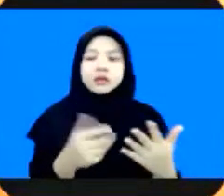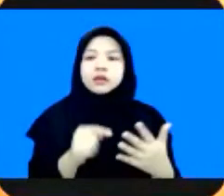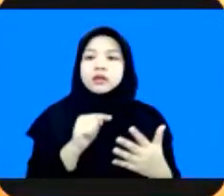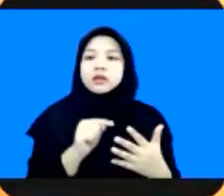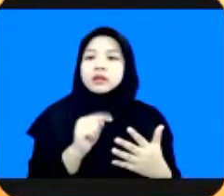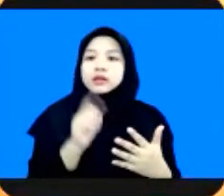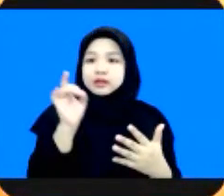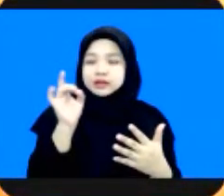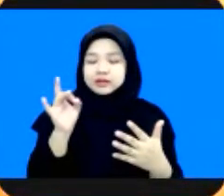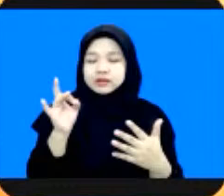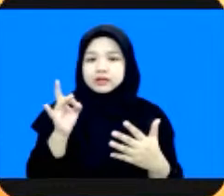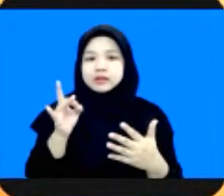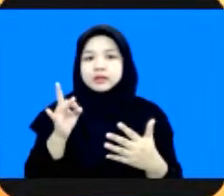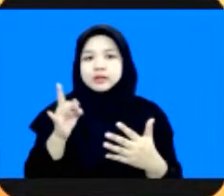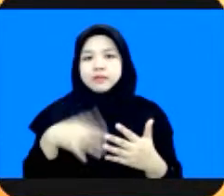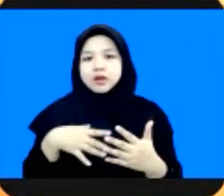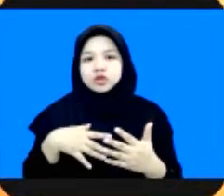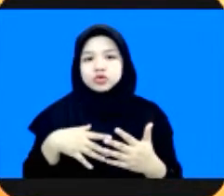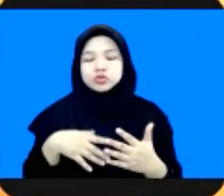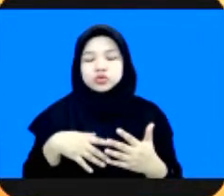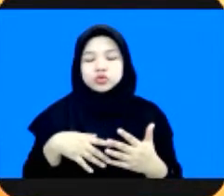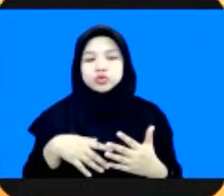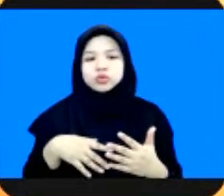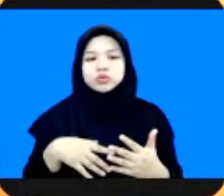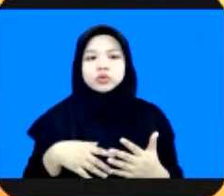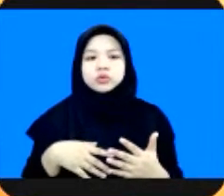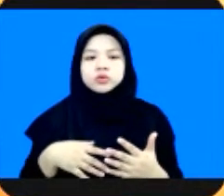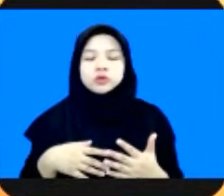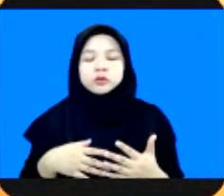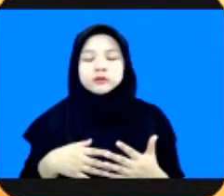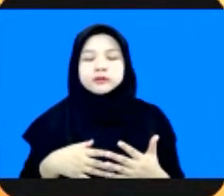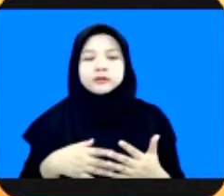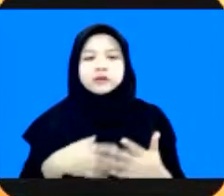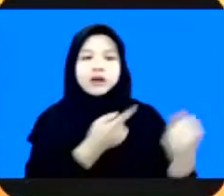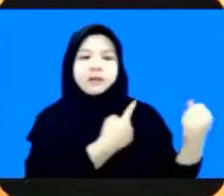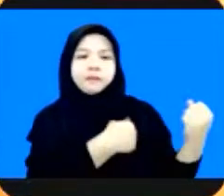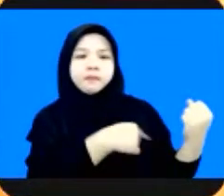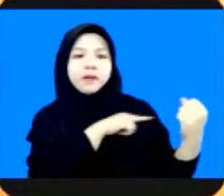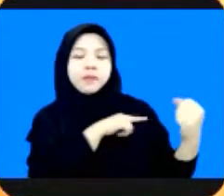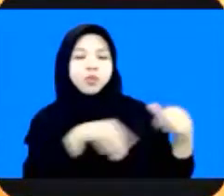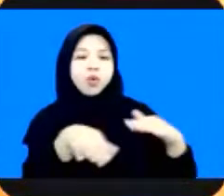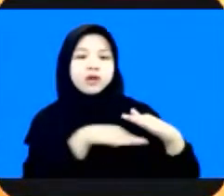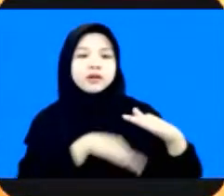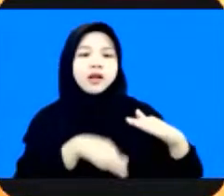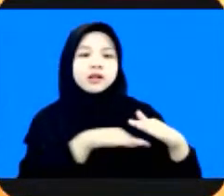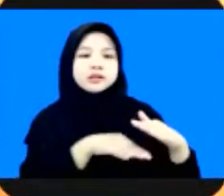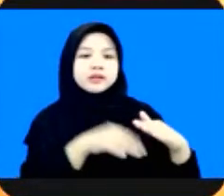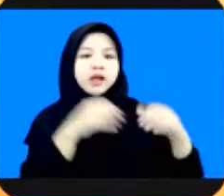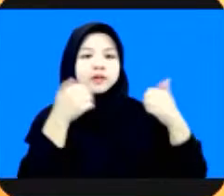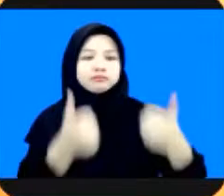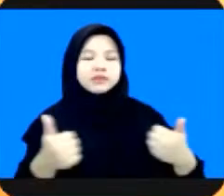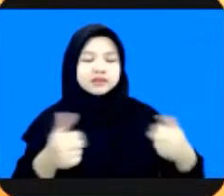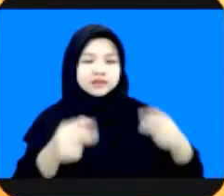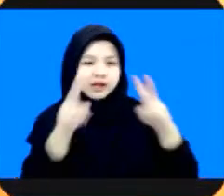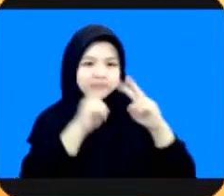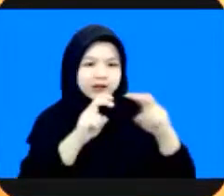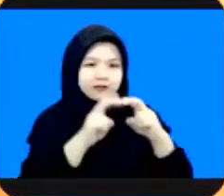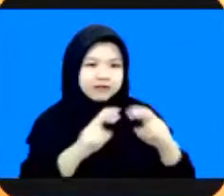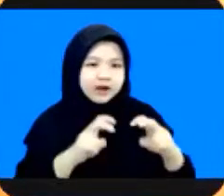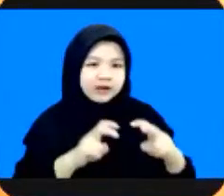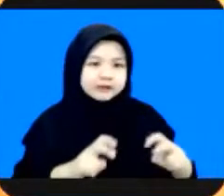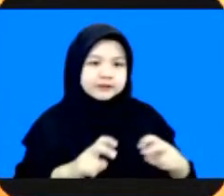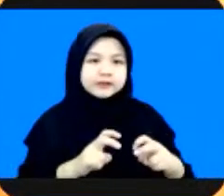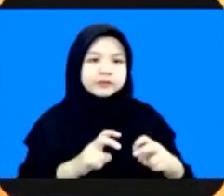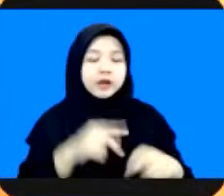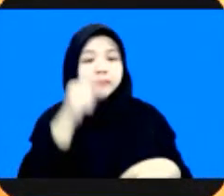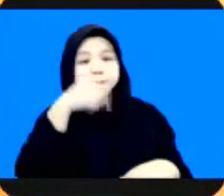very basic skill to be able to identify which one is hoax, which one is not. And this is